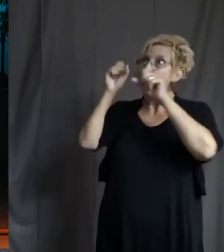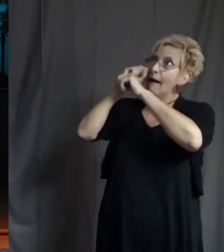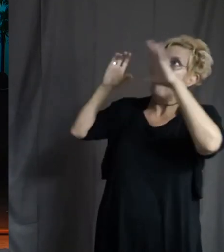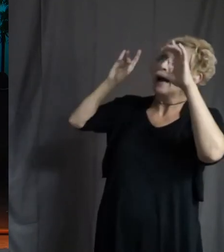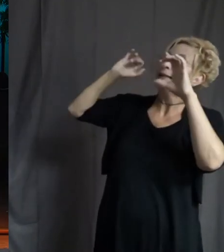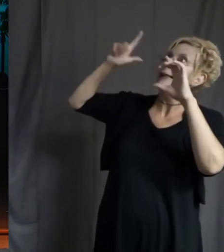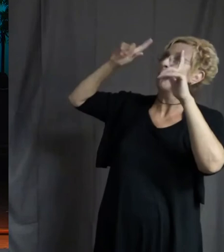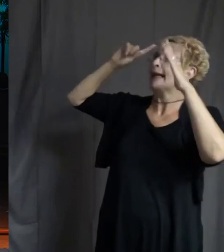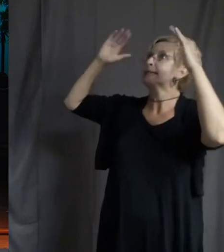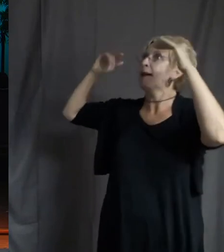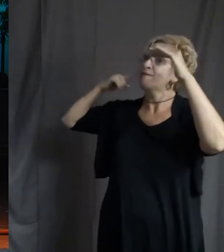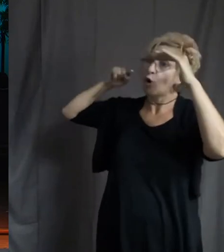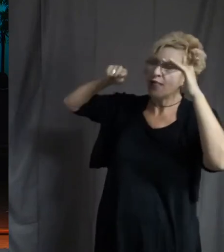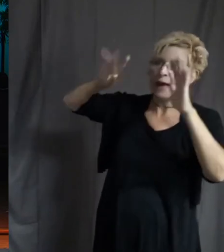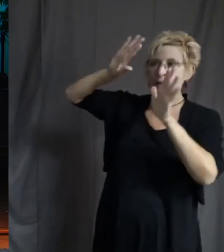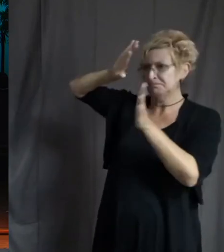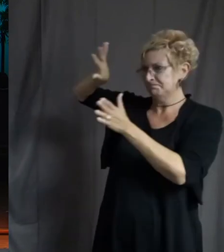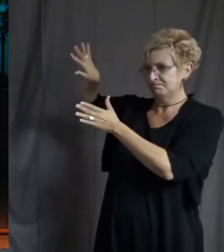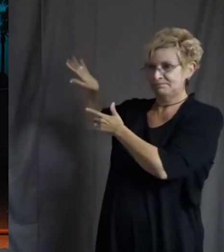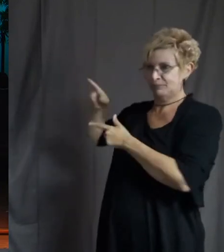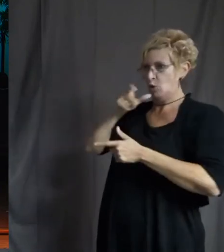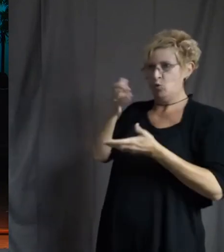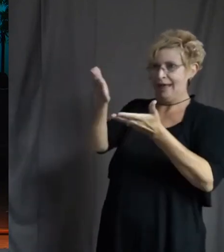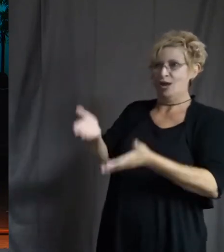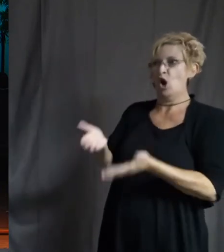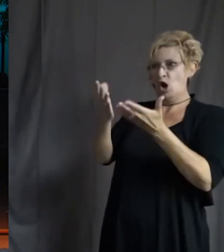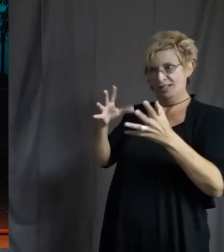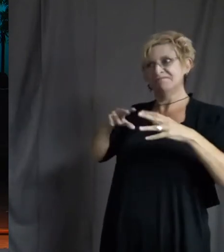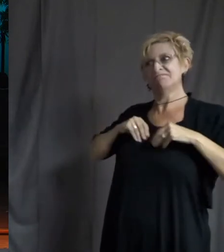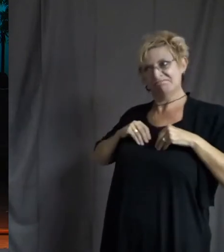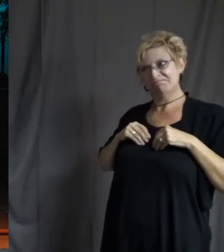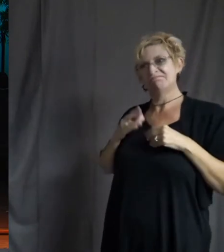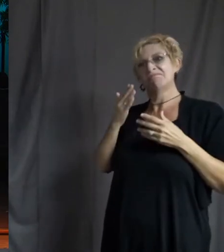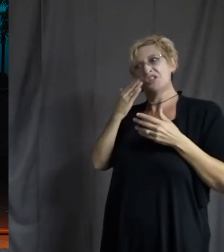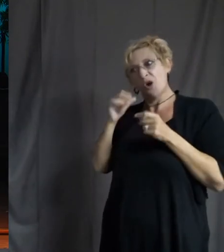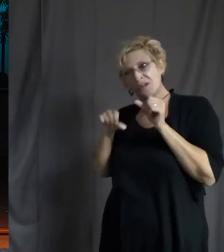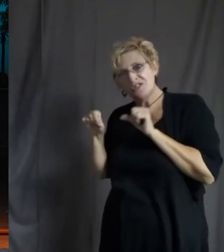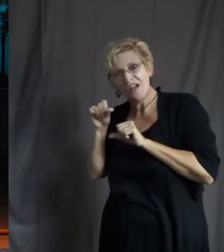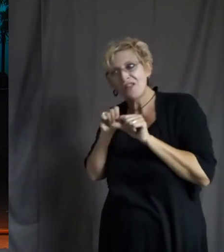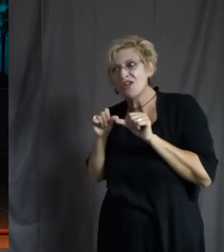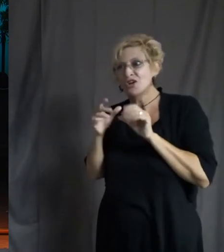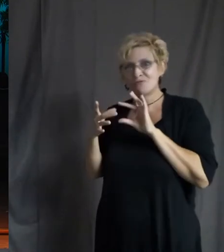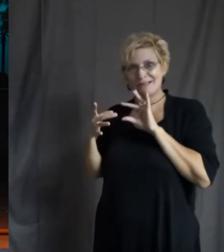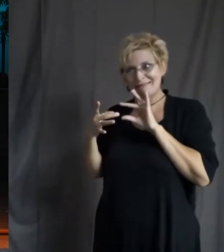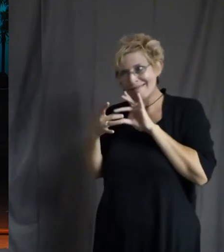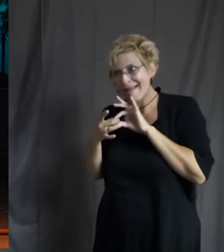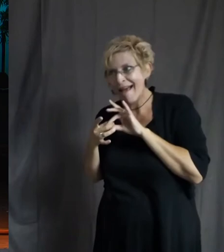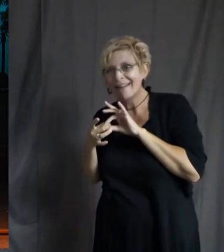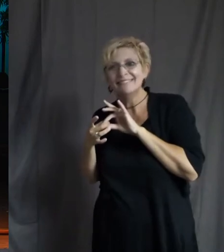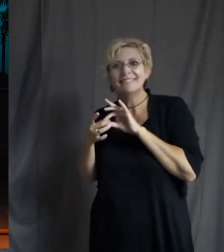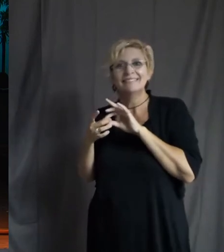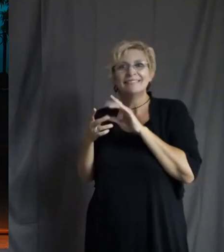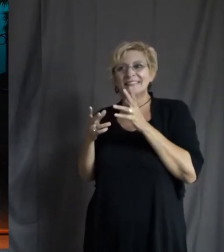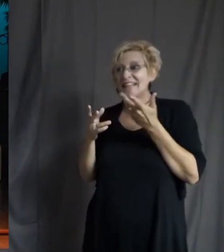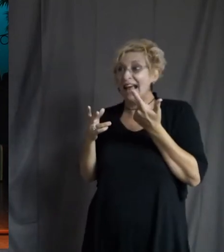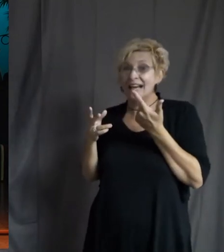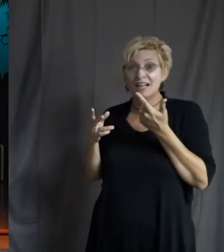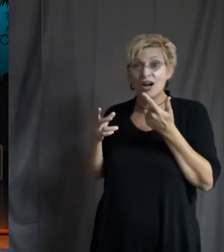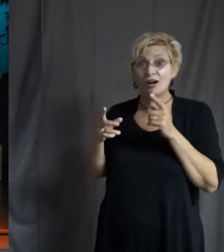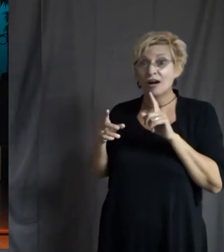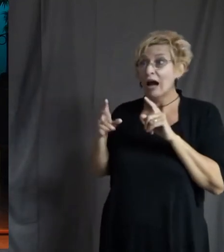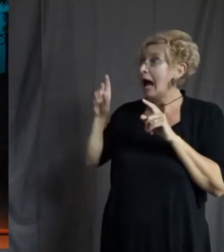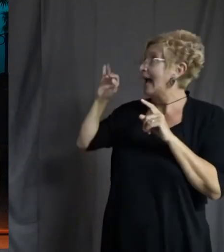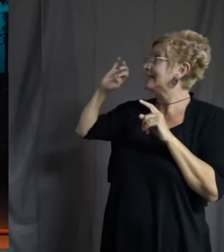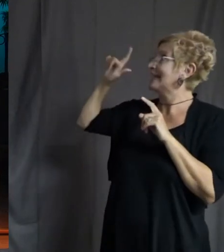and you attach no ideal to them at all because you have no expectations of them but to be who they are. You get to know each other,